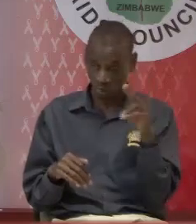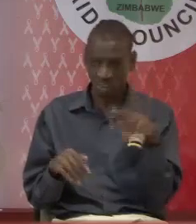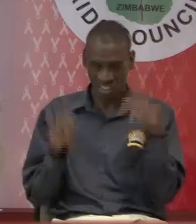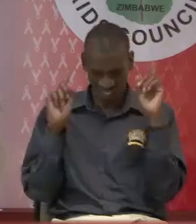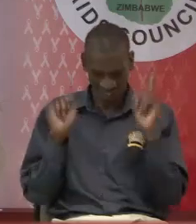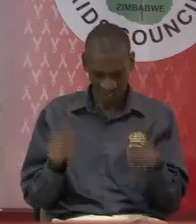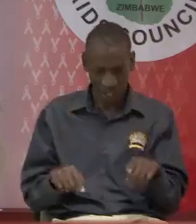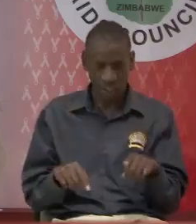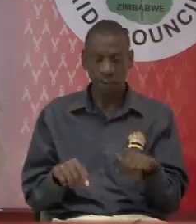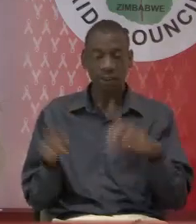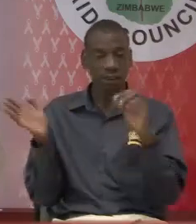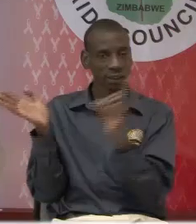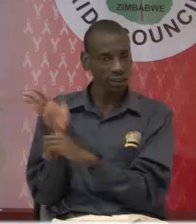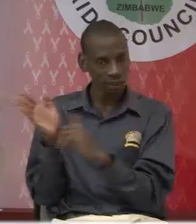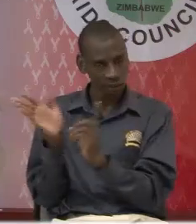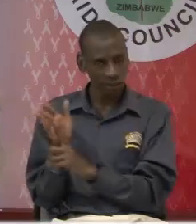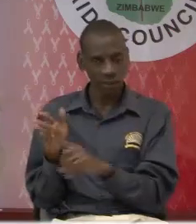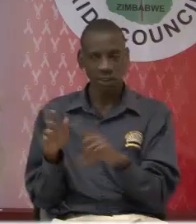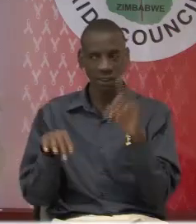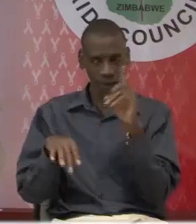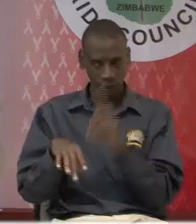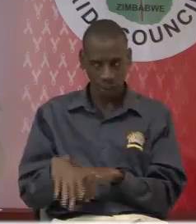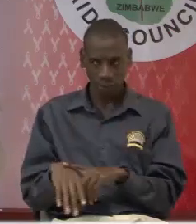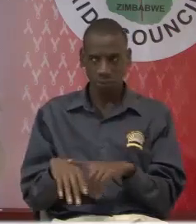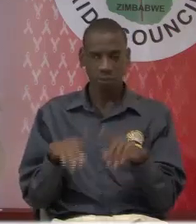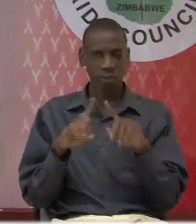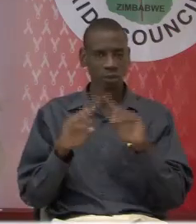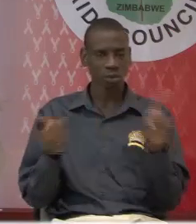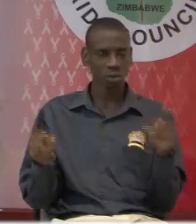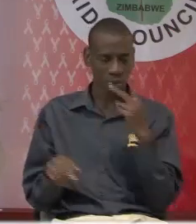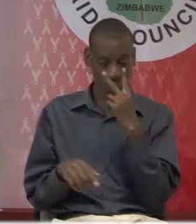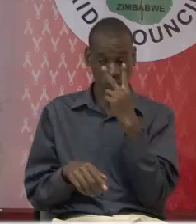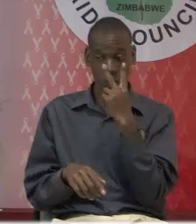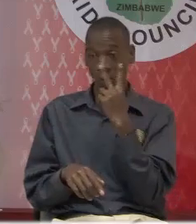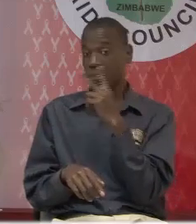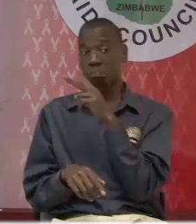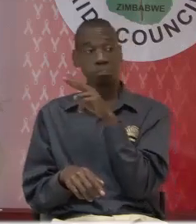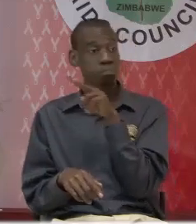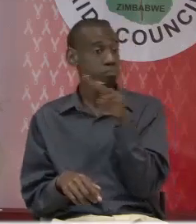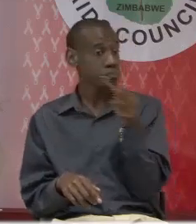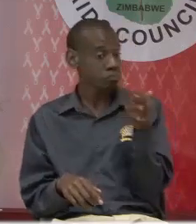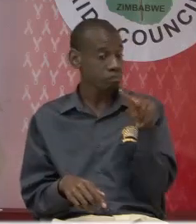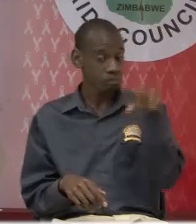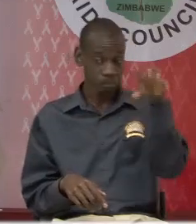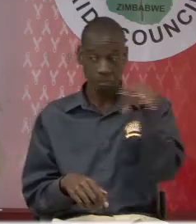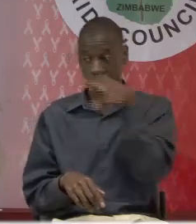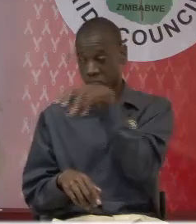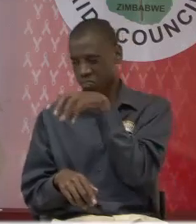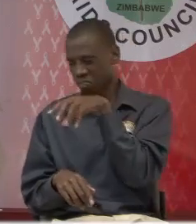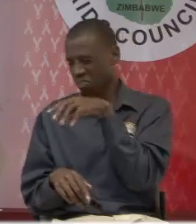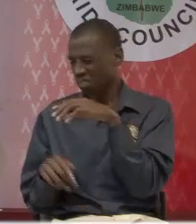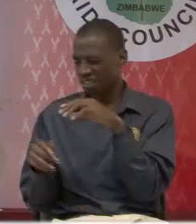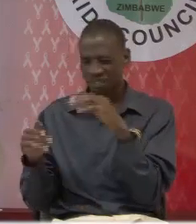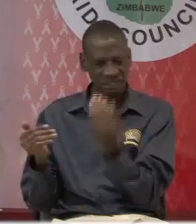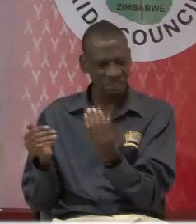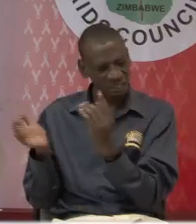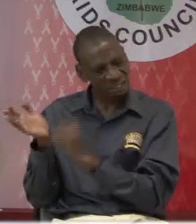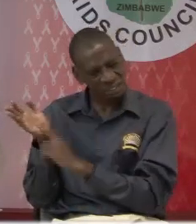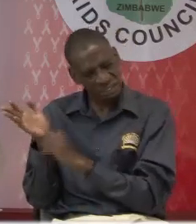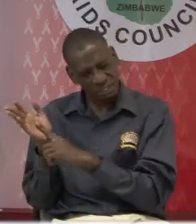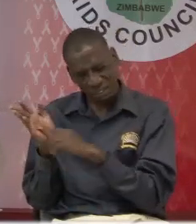kuenda pabonde nguva dzacho dzasiyana imi makatarisa zviri kuitika mucommunity zviri kuitwa nevana toti havasi kunzwisa here kuti